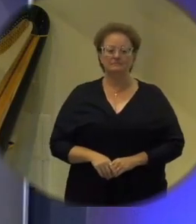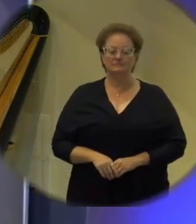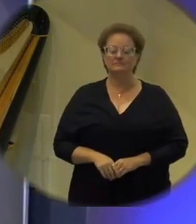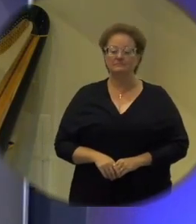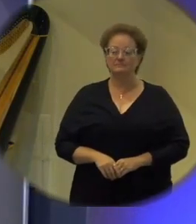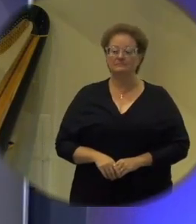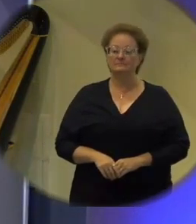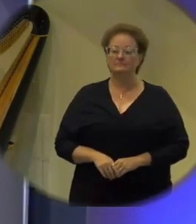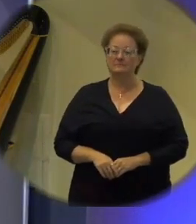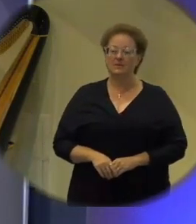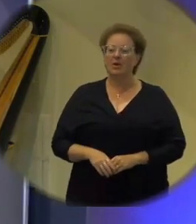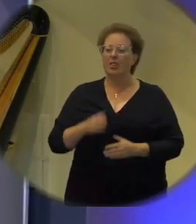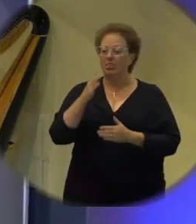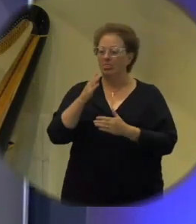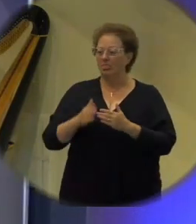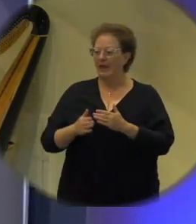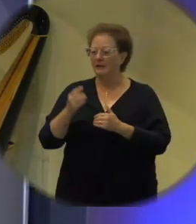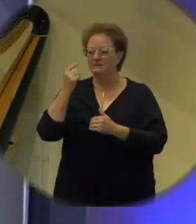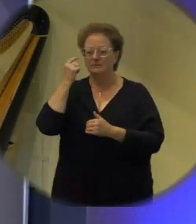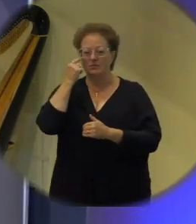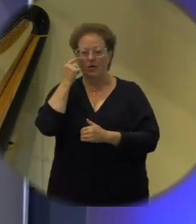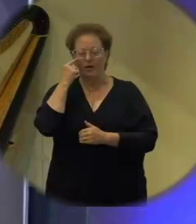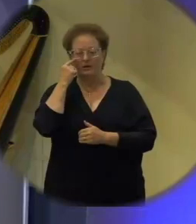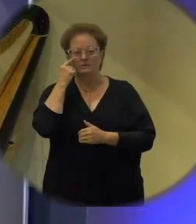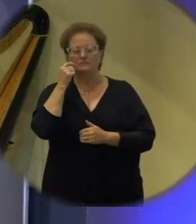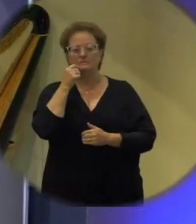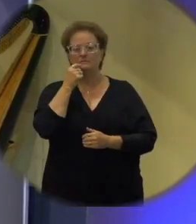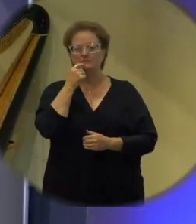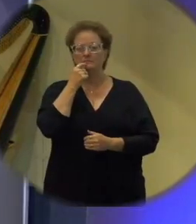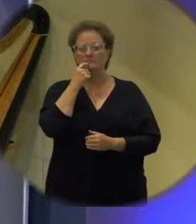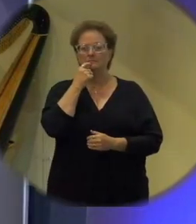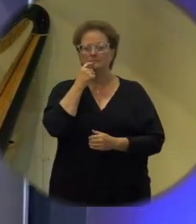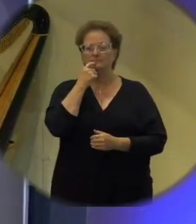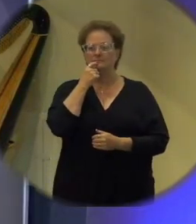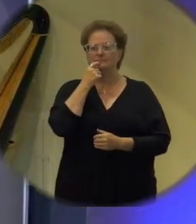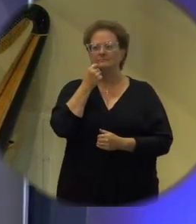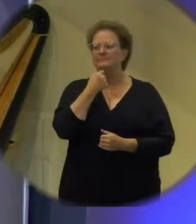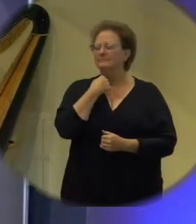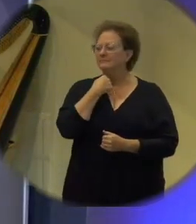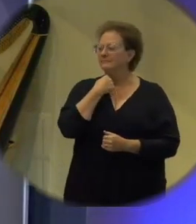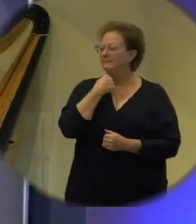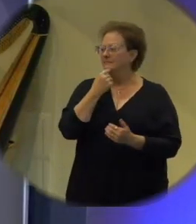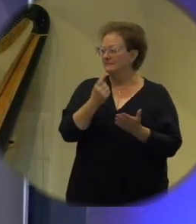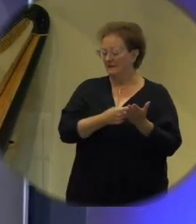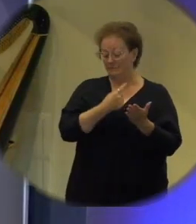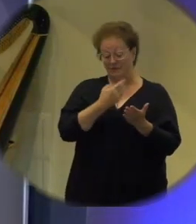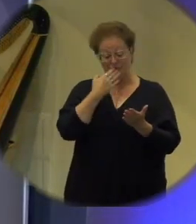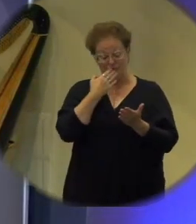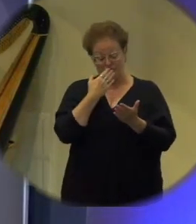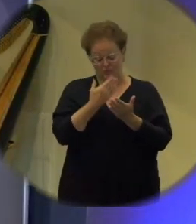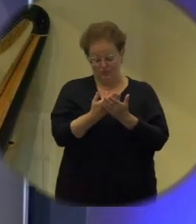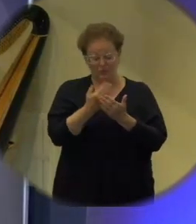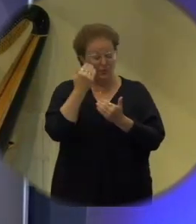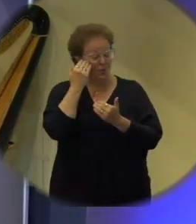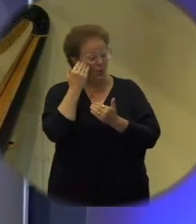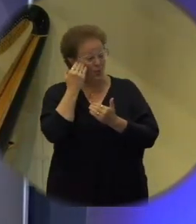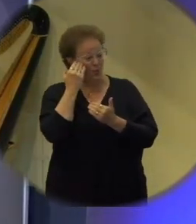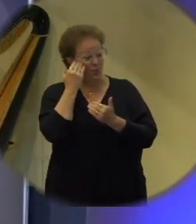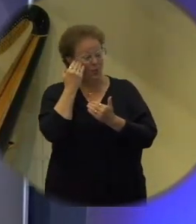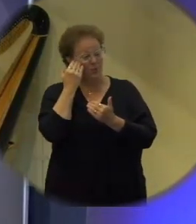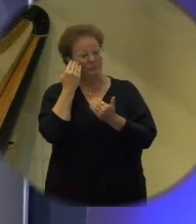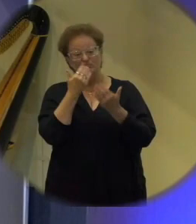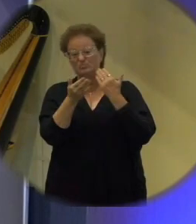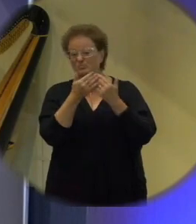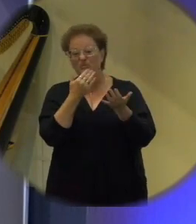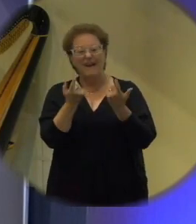So I close with this thought to you. You know, I think it's sometimes really good to know that no